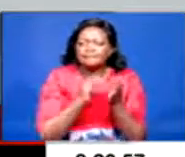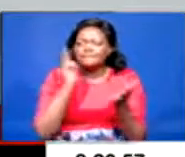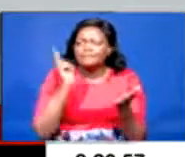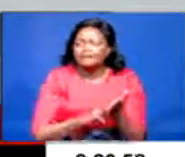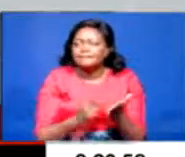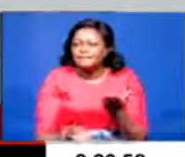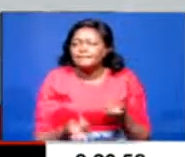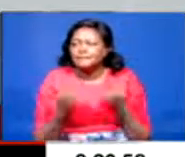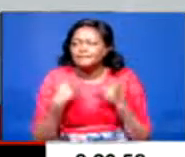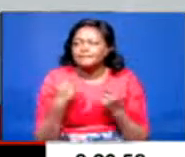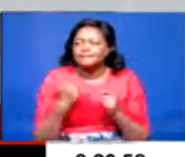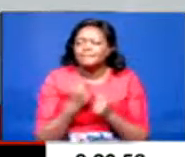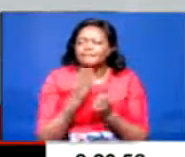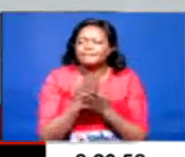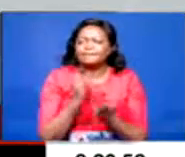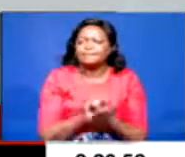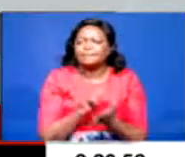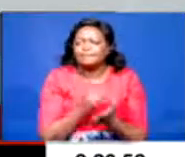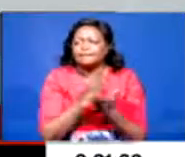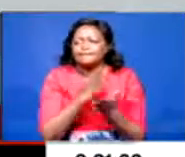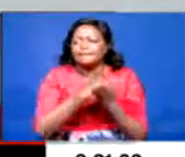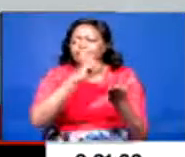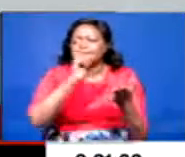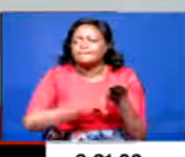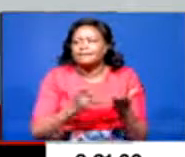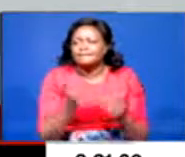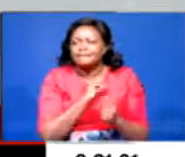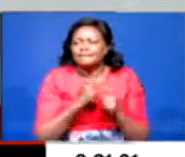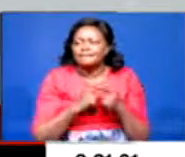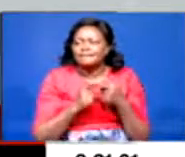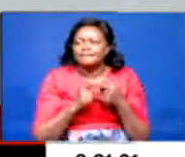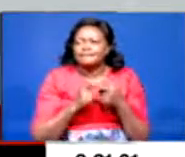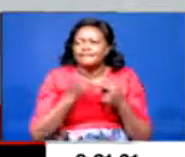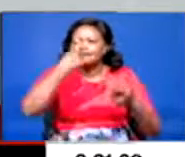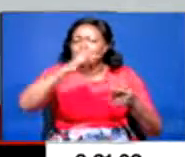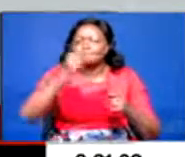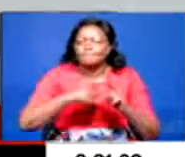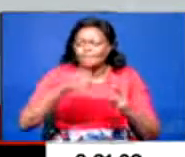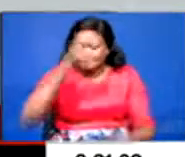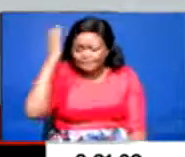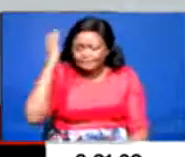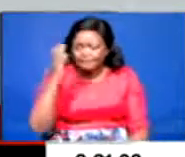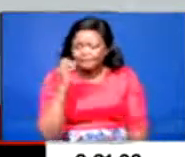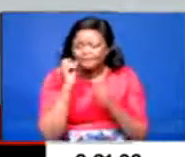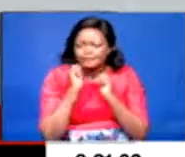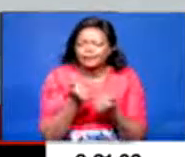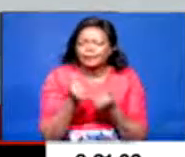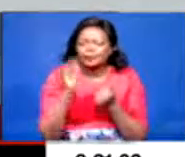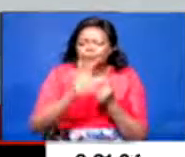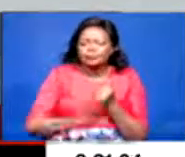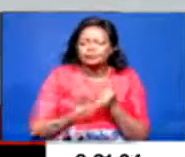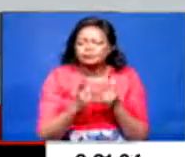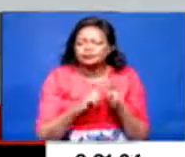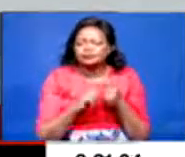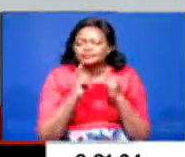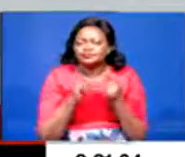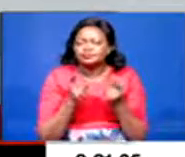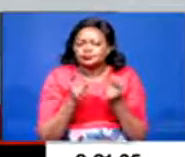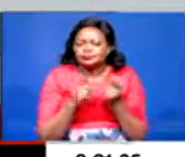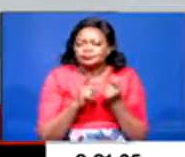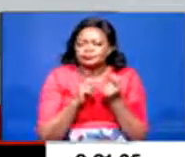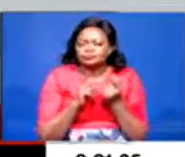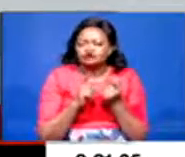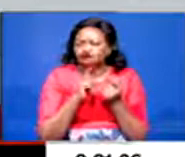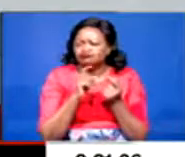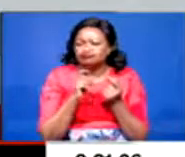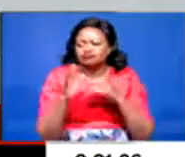try and make sure, but they have failed. Yeah. The authorization comes from Chebukati to say, okay, fine, in that constituency, shelve the KIMS kits and